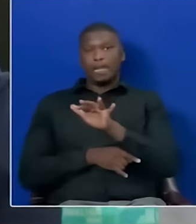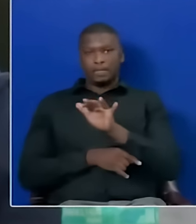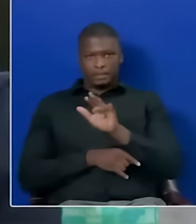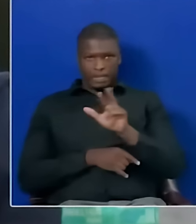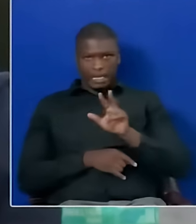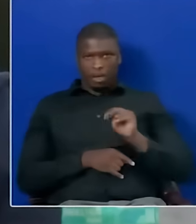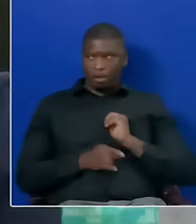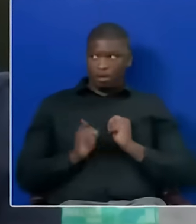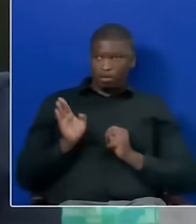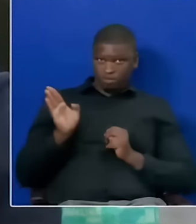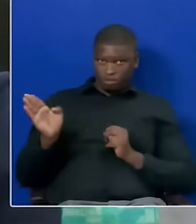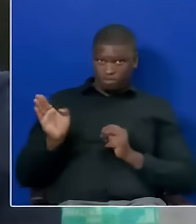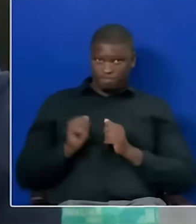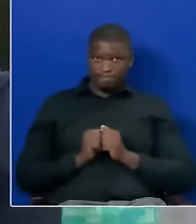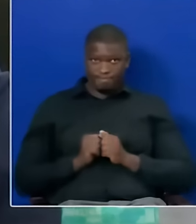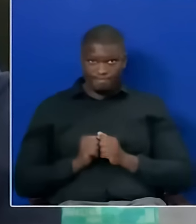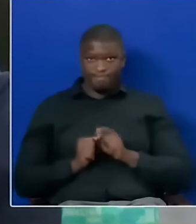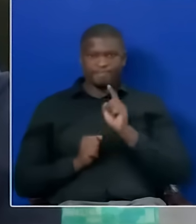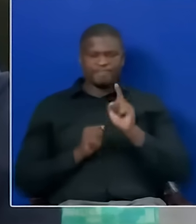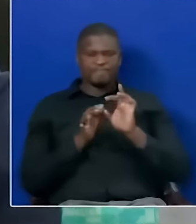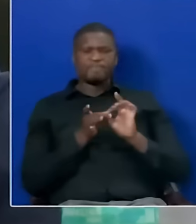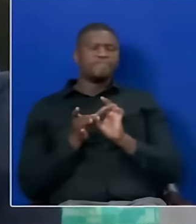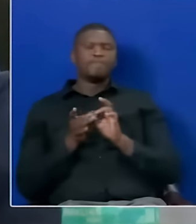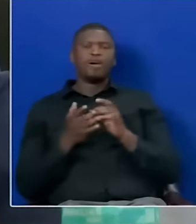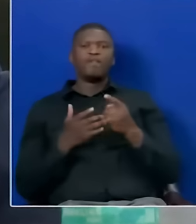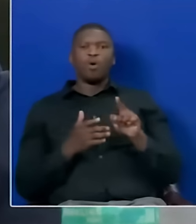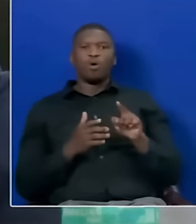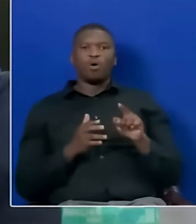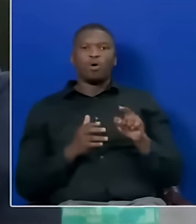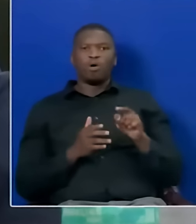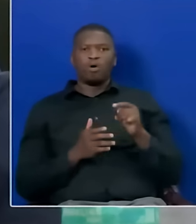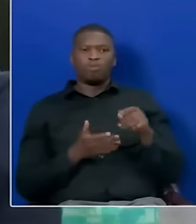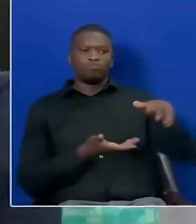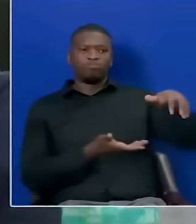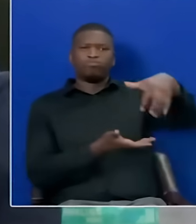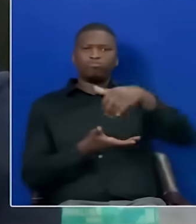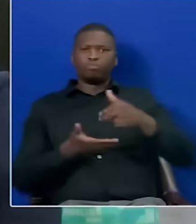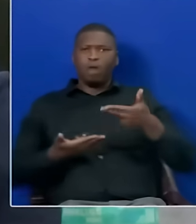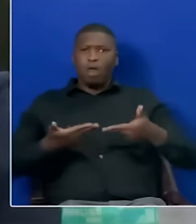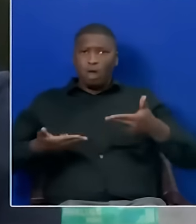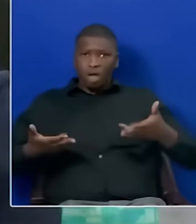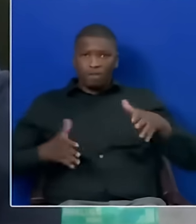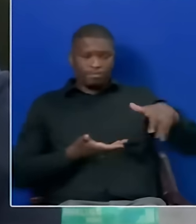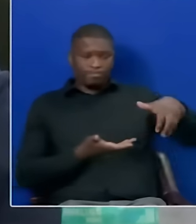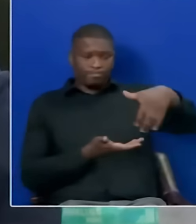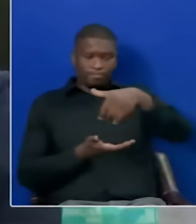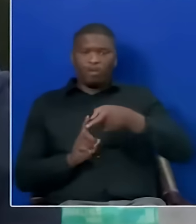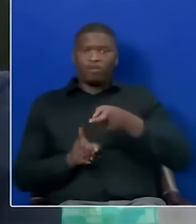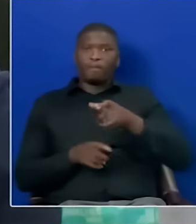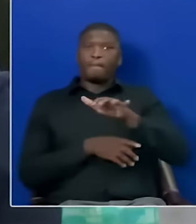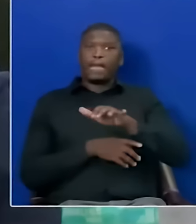the exhibit firearms which were recovered from the Bramley